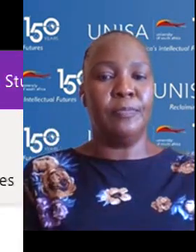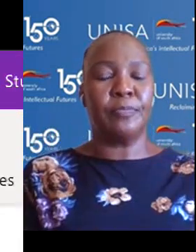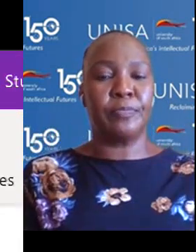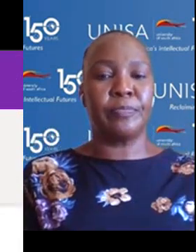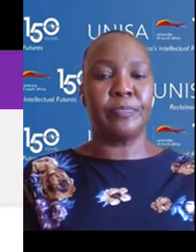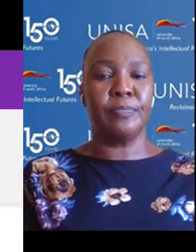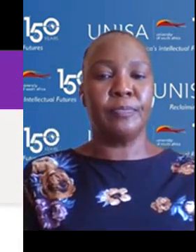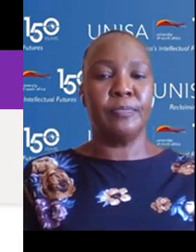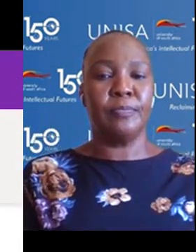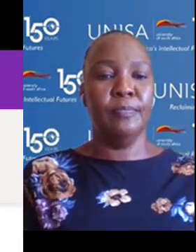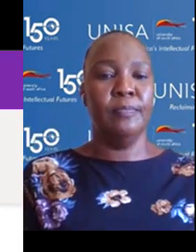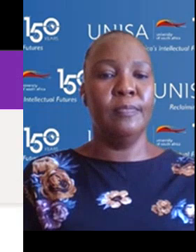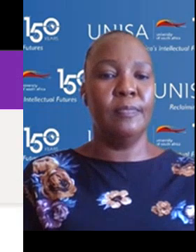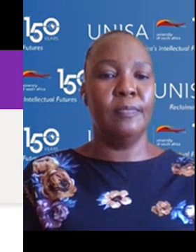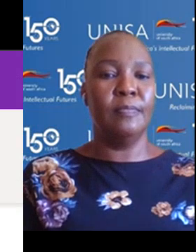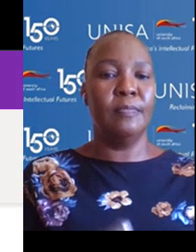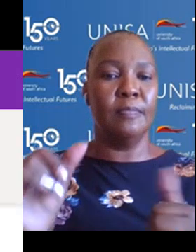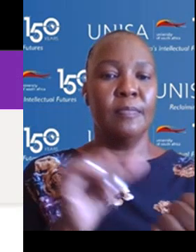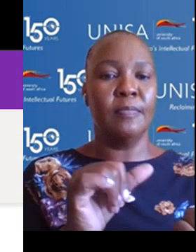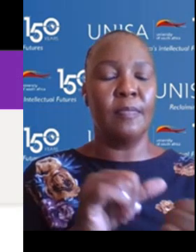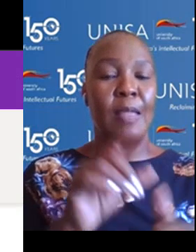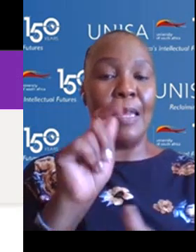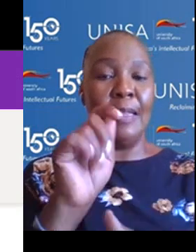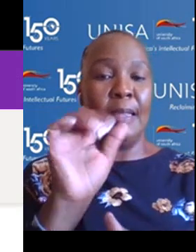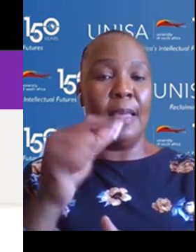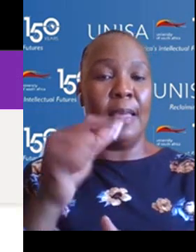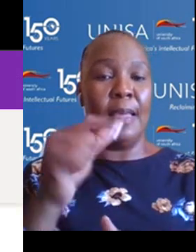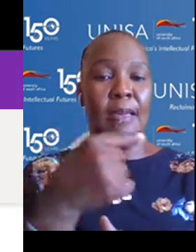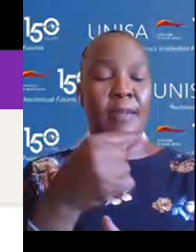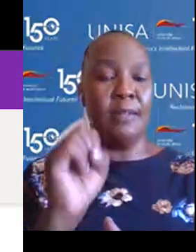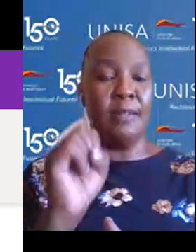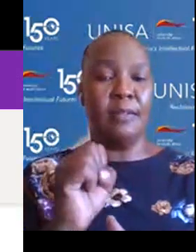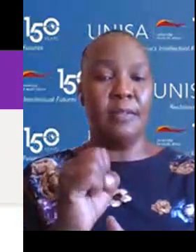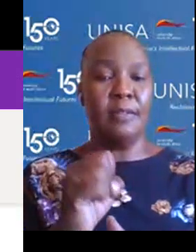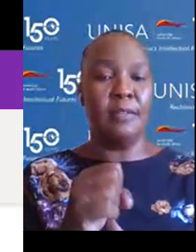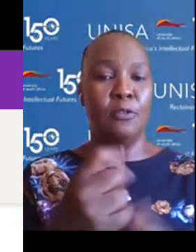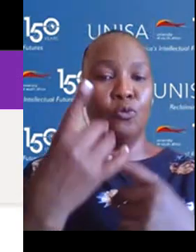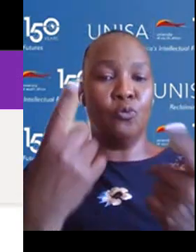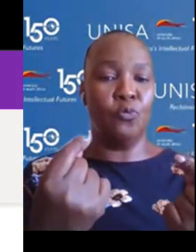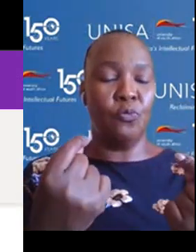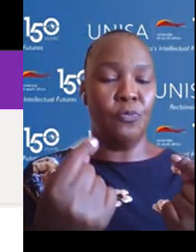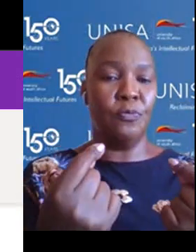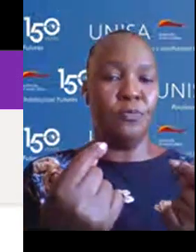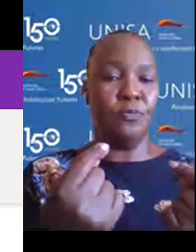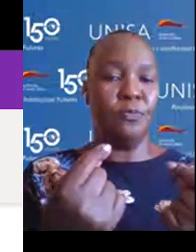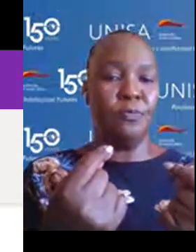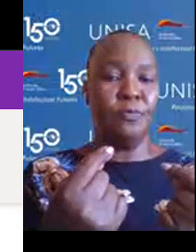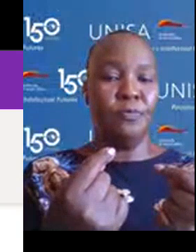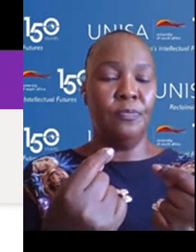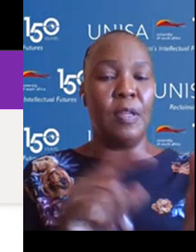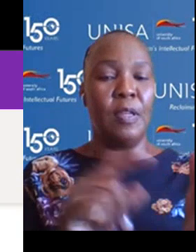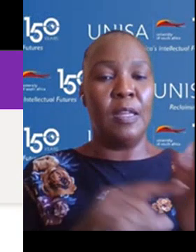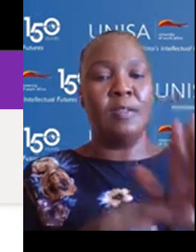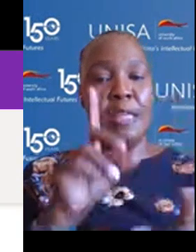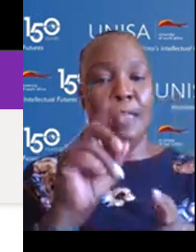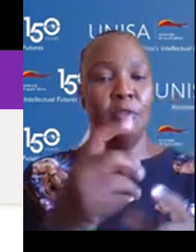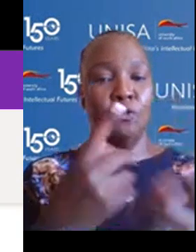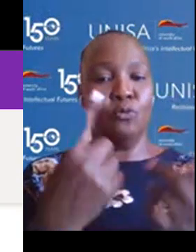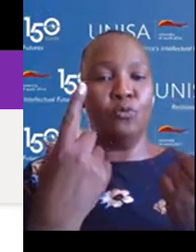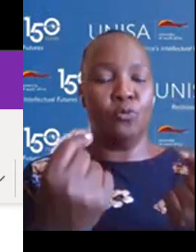Let me just go back this way. So tags. So you see there's a to-do tag, for instance. So I can just click on that